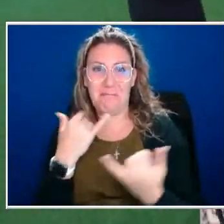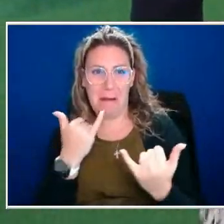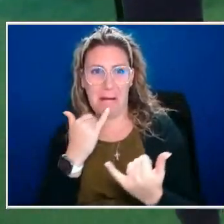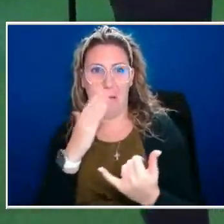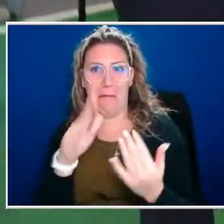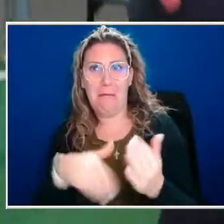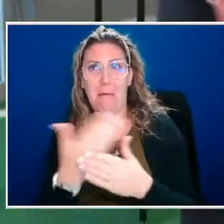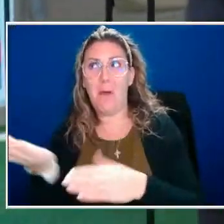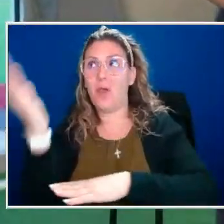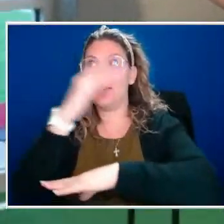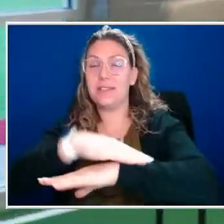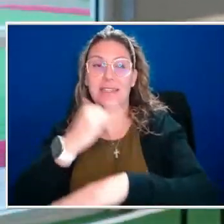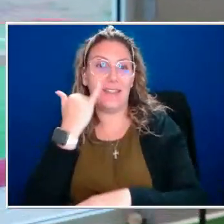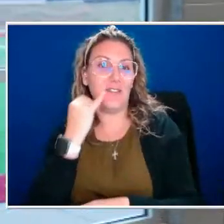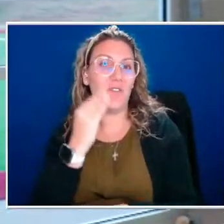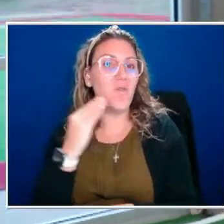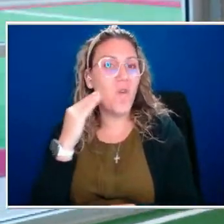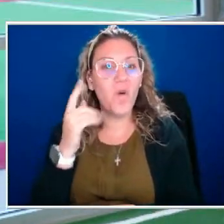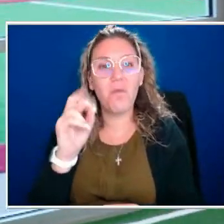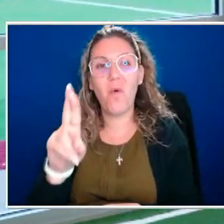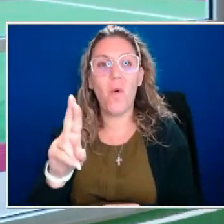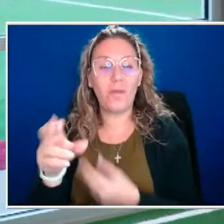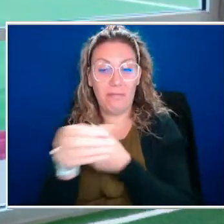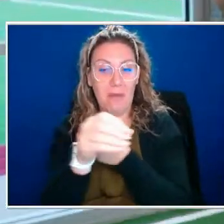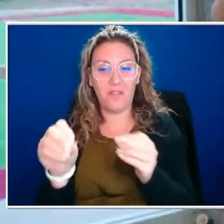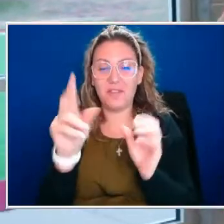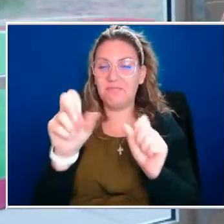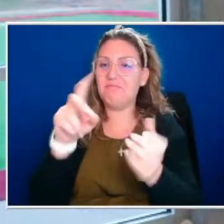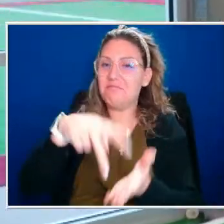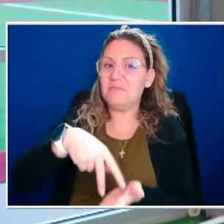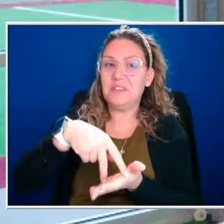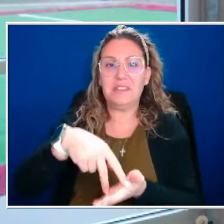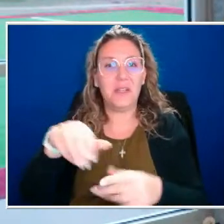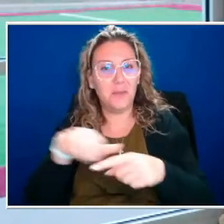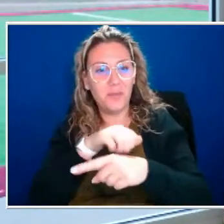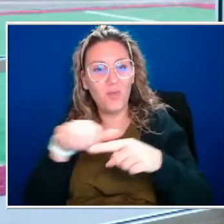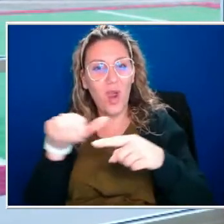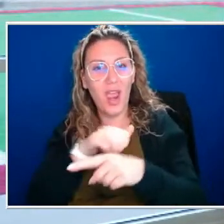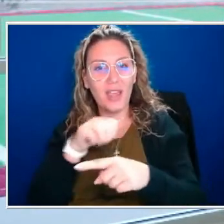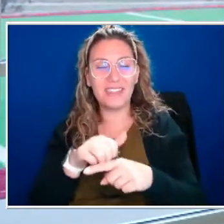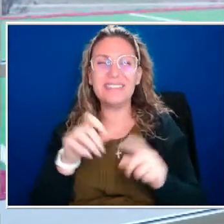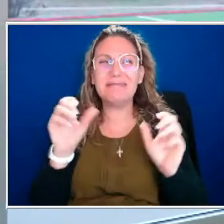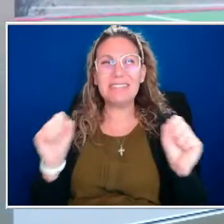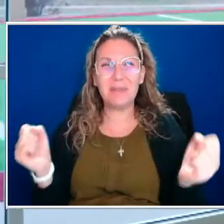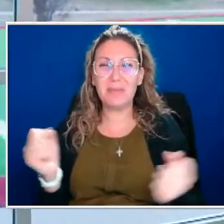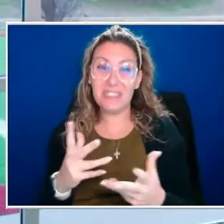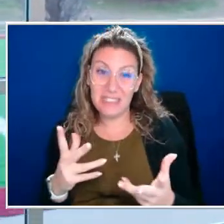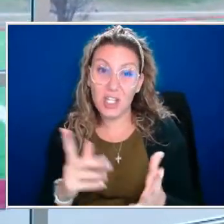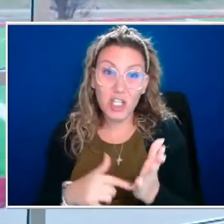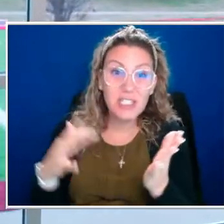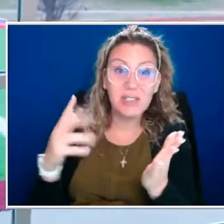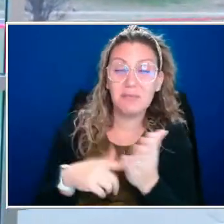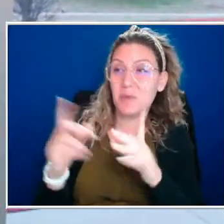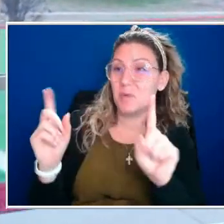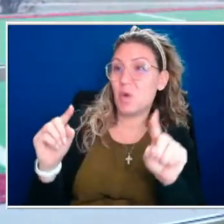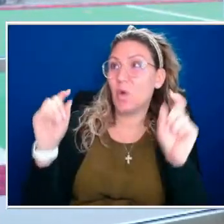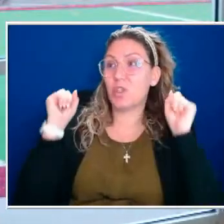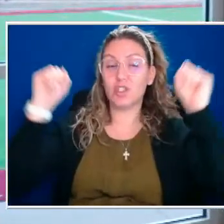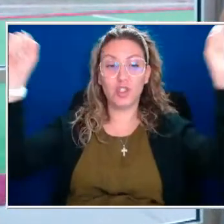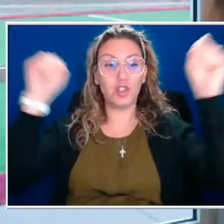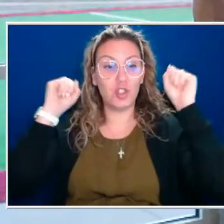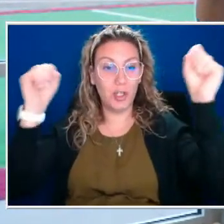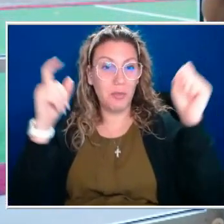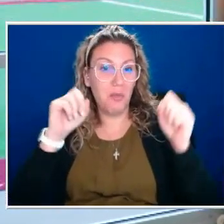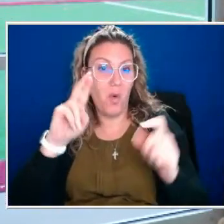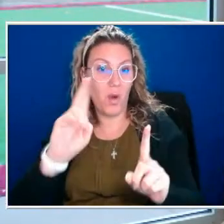the office, you can just stand and practice these. And sometimes it can be intimidating to go to a gym or to try to convince,